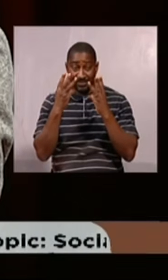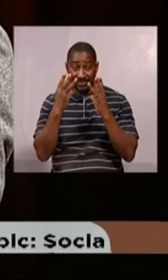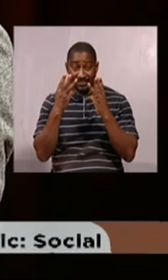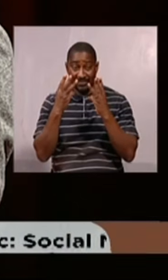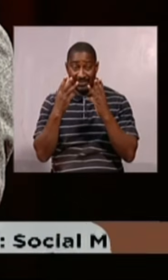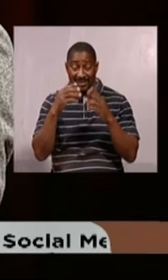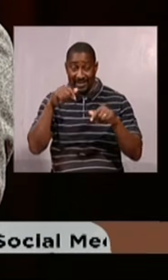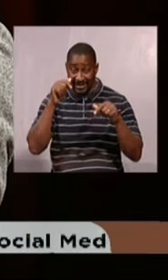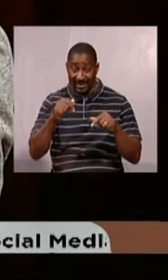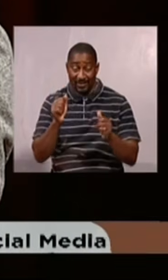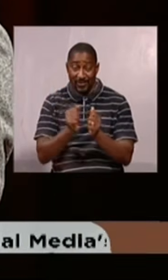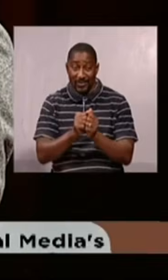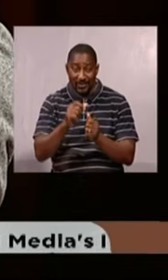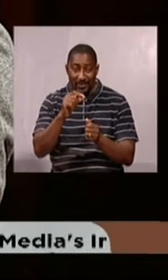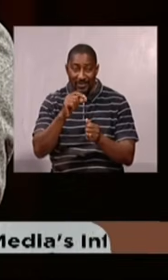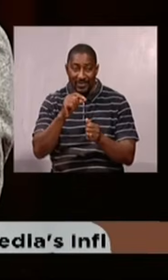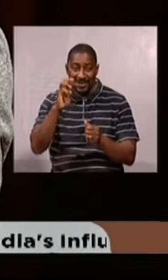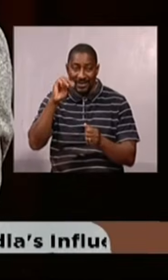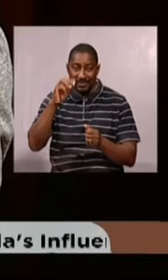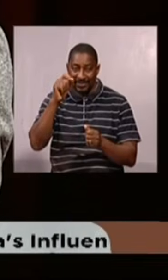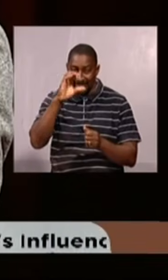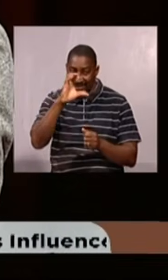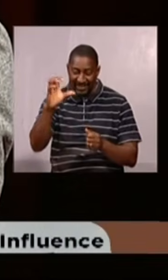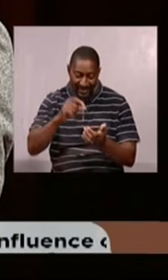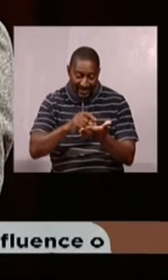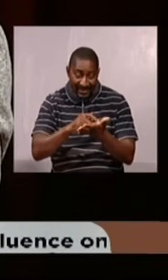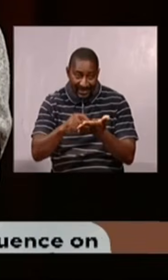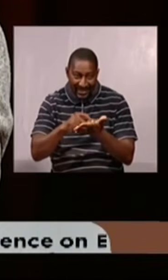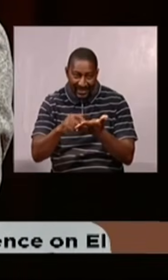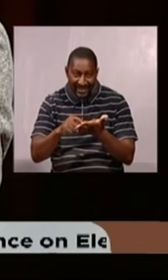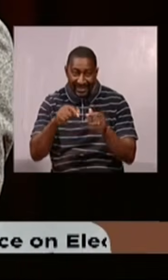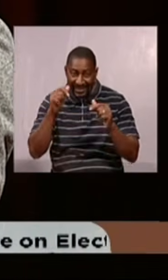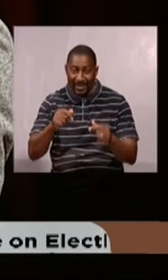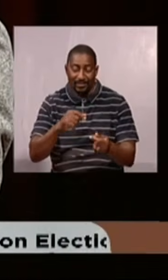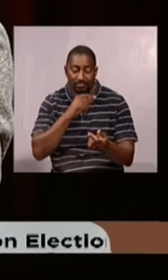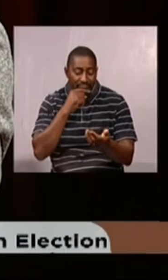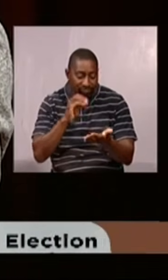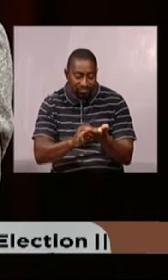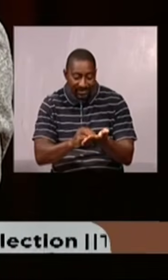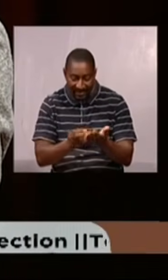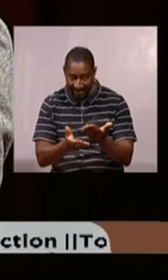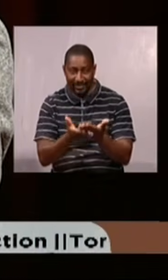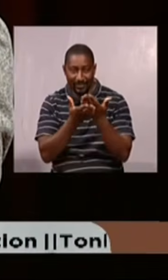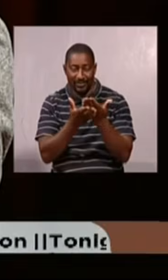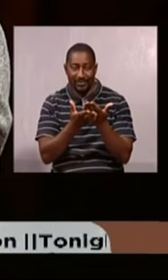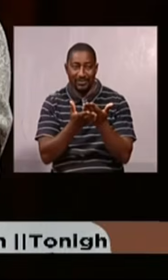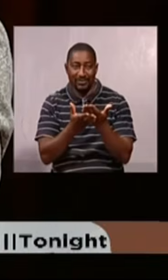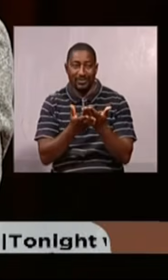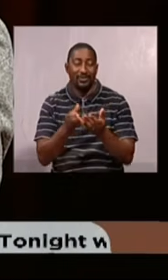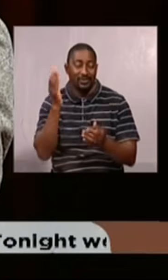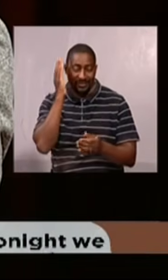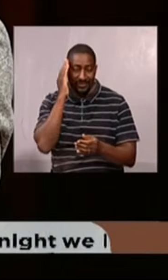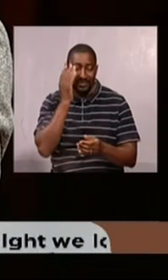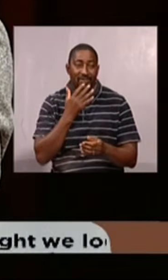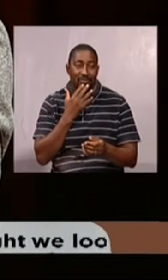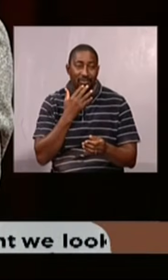lot now. Because if you have to identify if it's an unknown number sending you a fake message or something, a video, at least you can identify who it